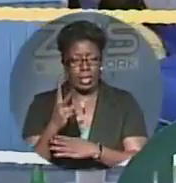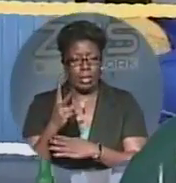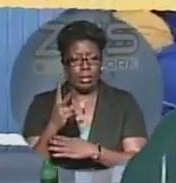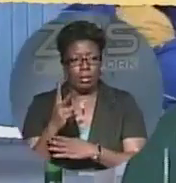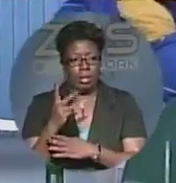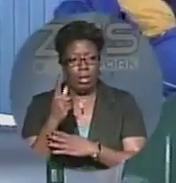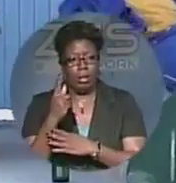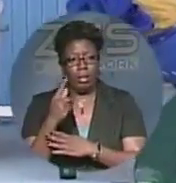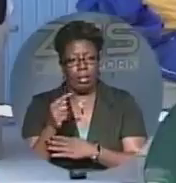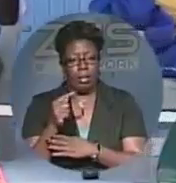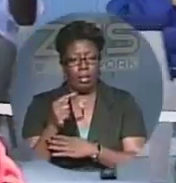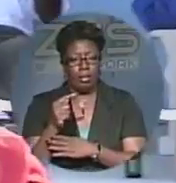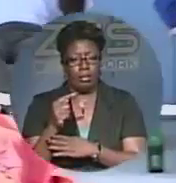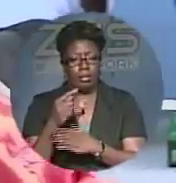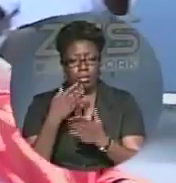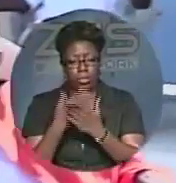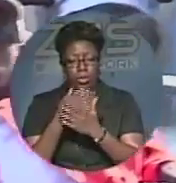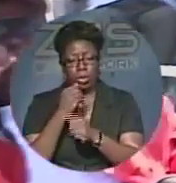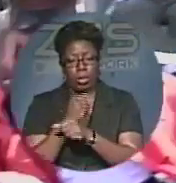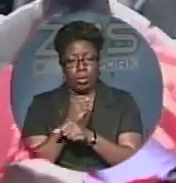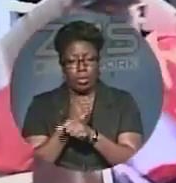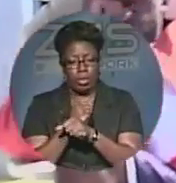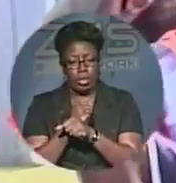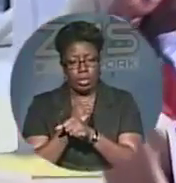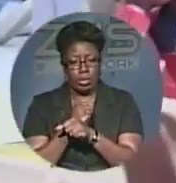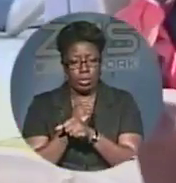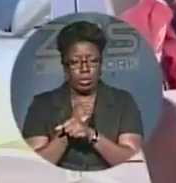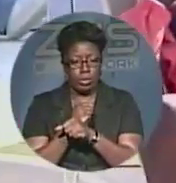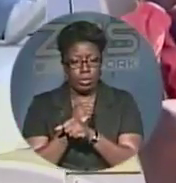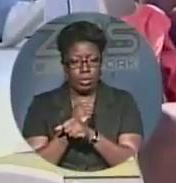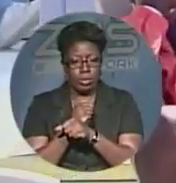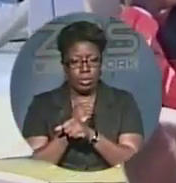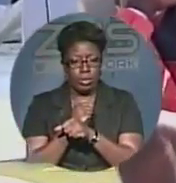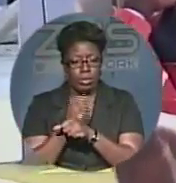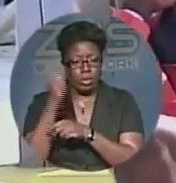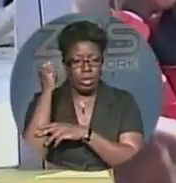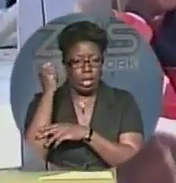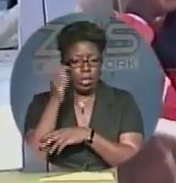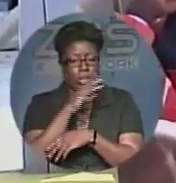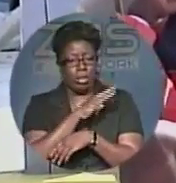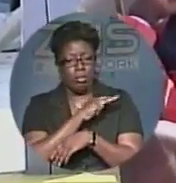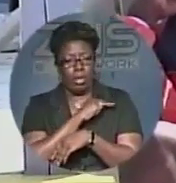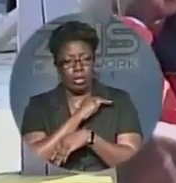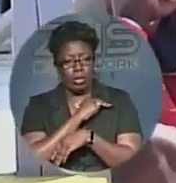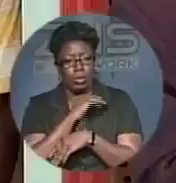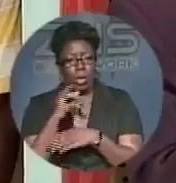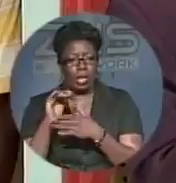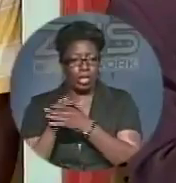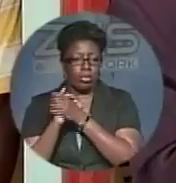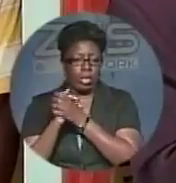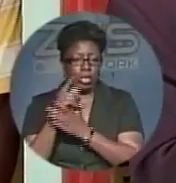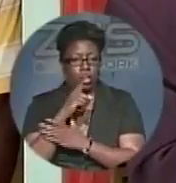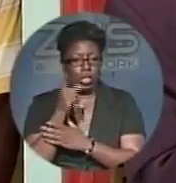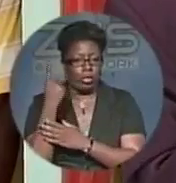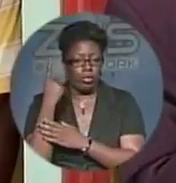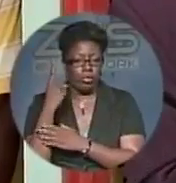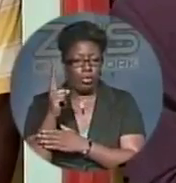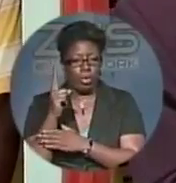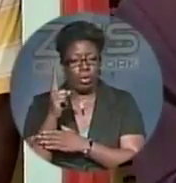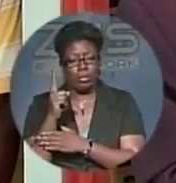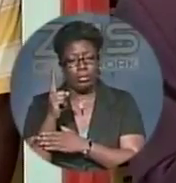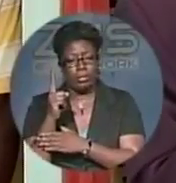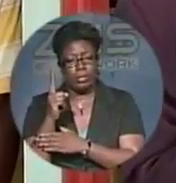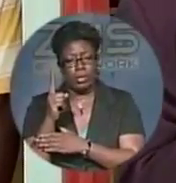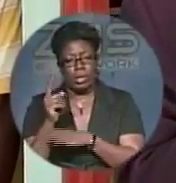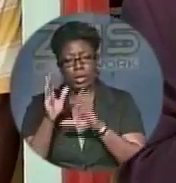magnificent operation here. To Tyrone Monroe, I congratulate you for the